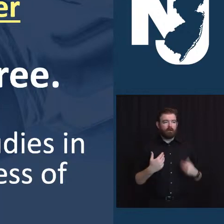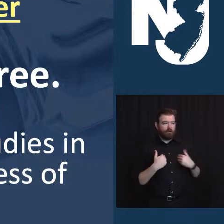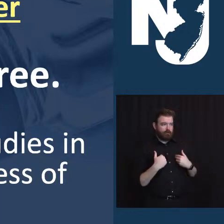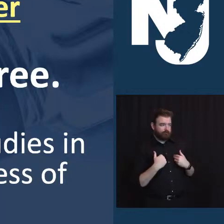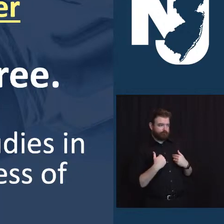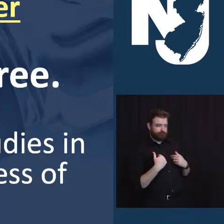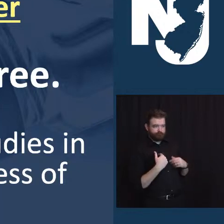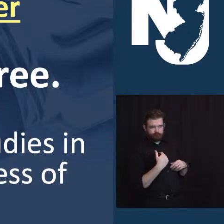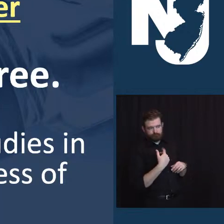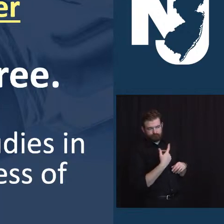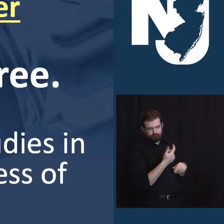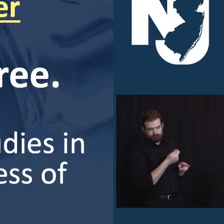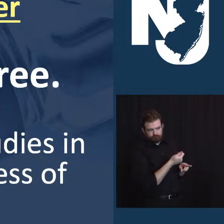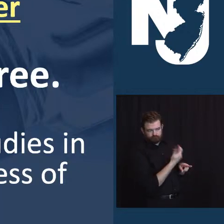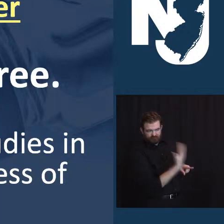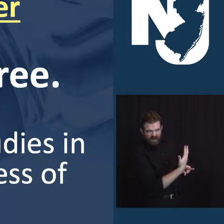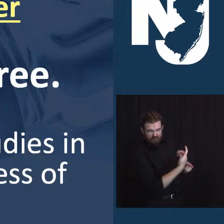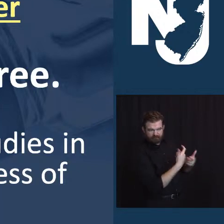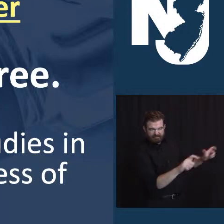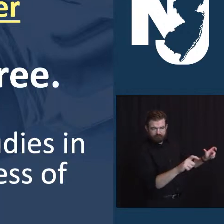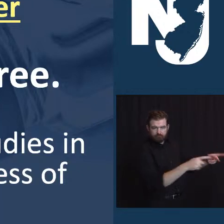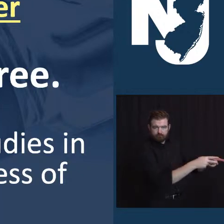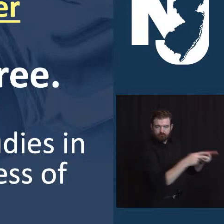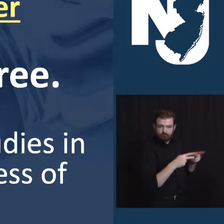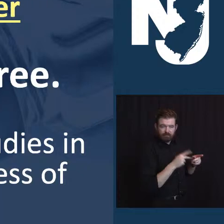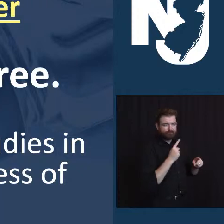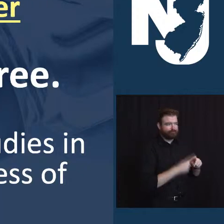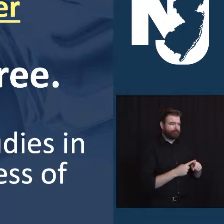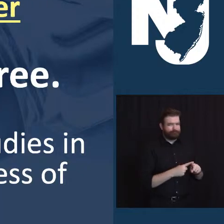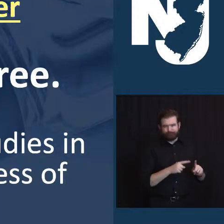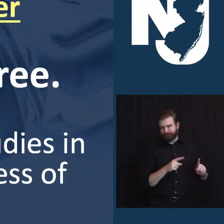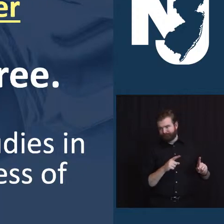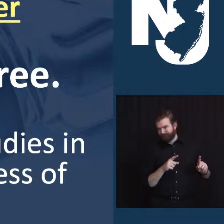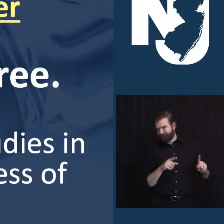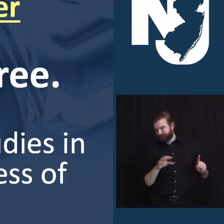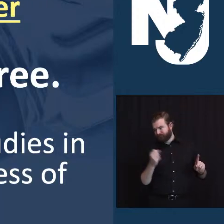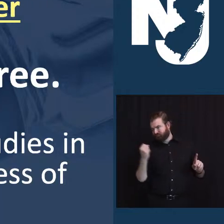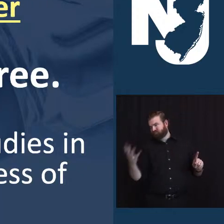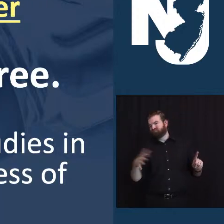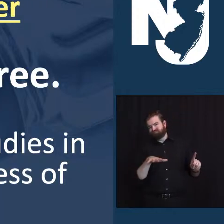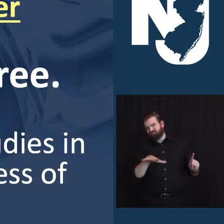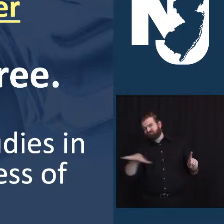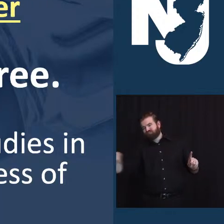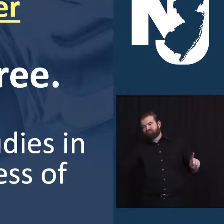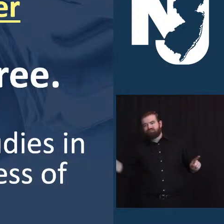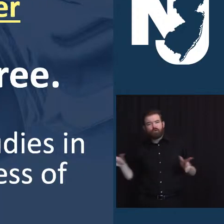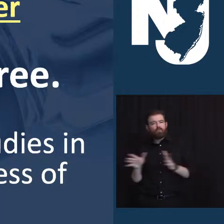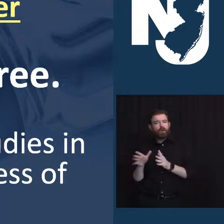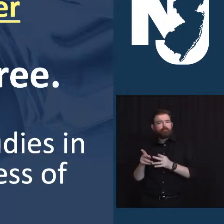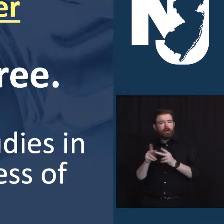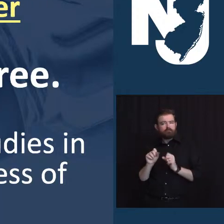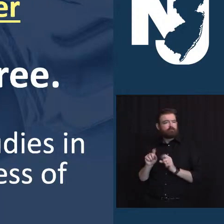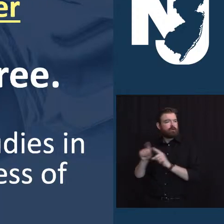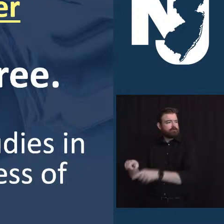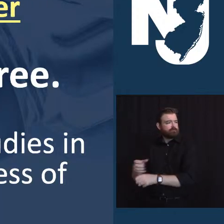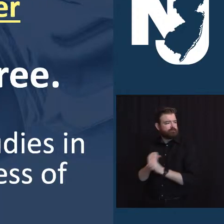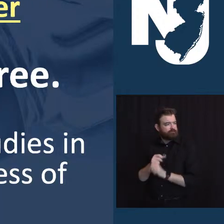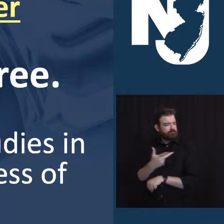There is a vaccination site near you. You can use our vaccine finder at that website,